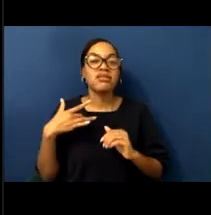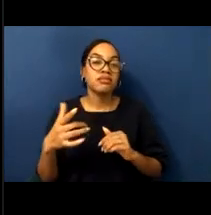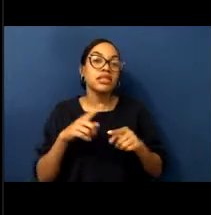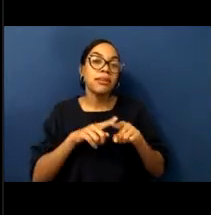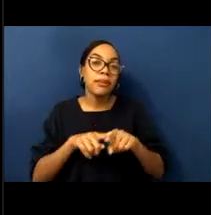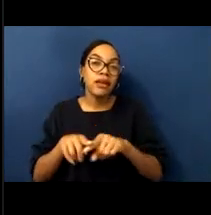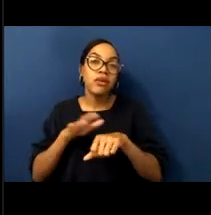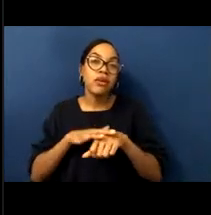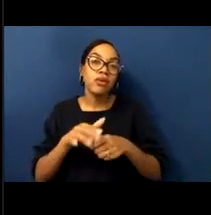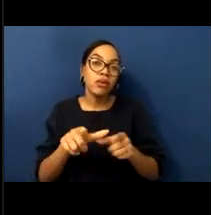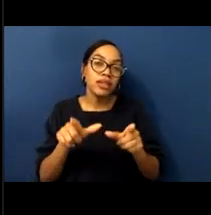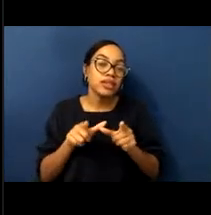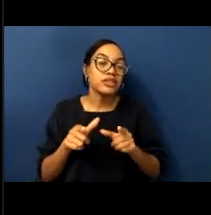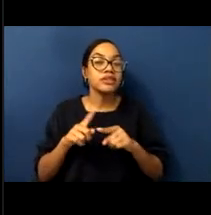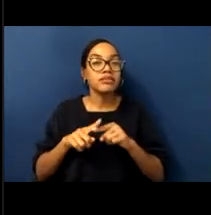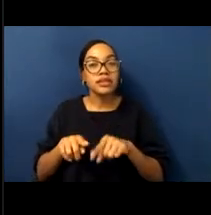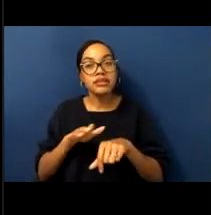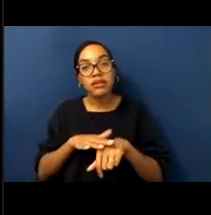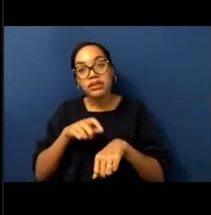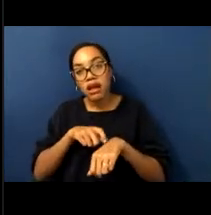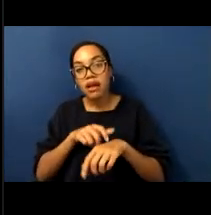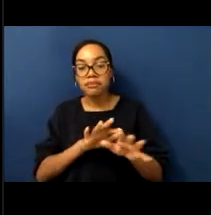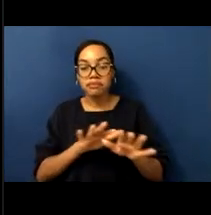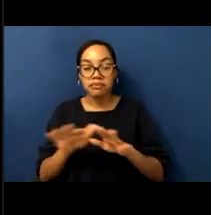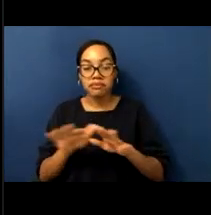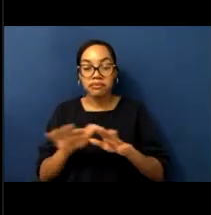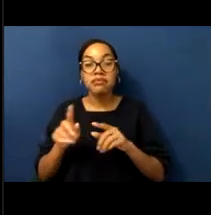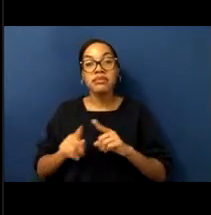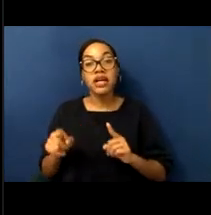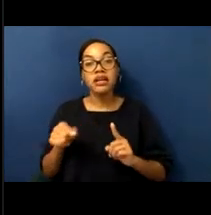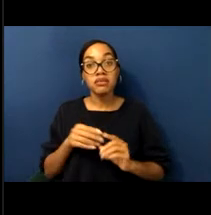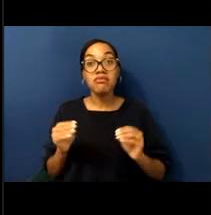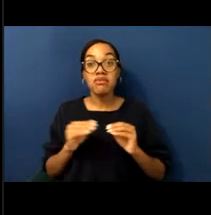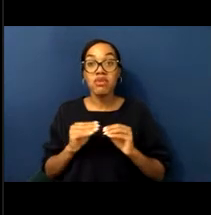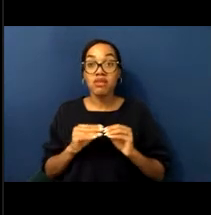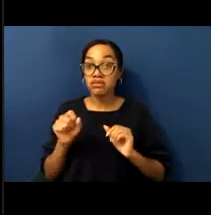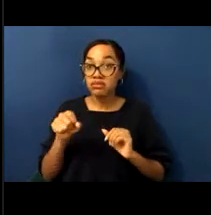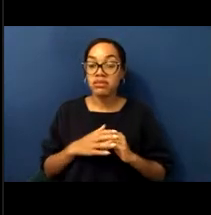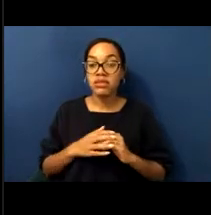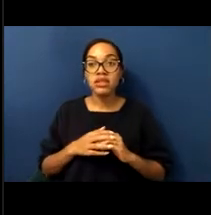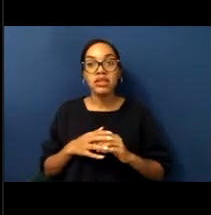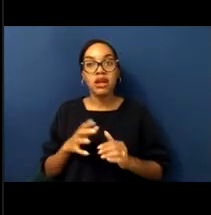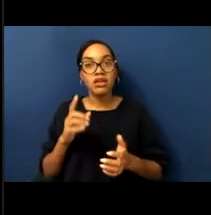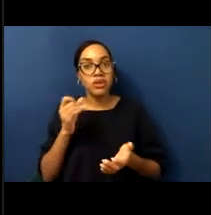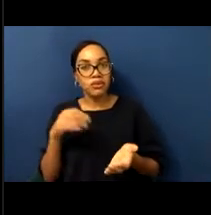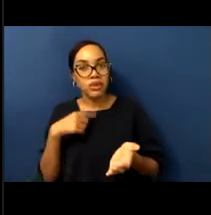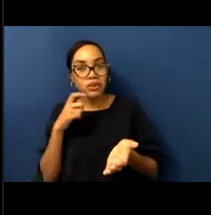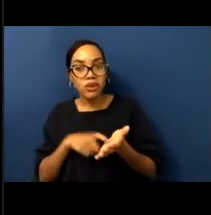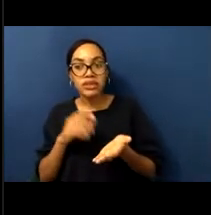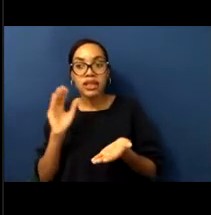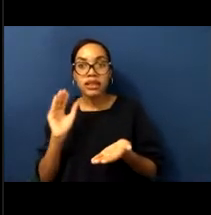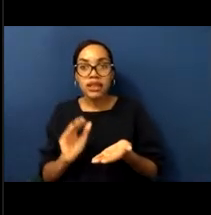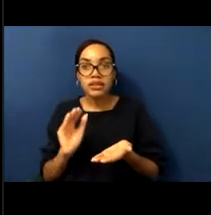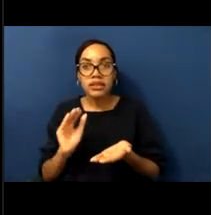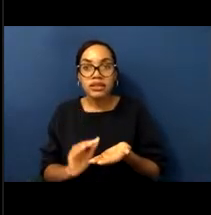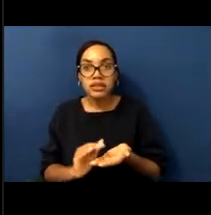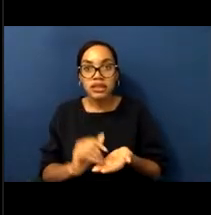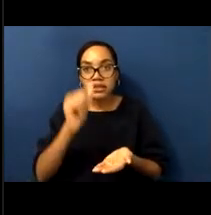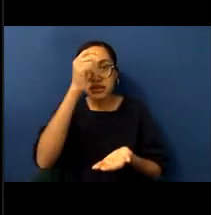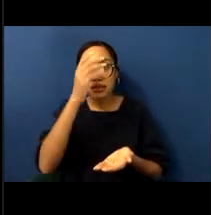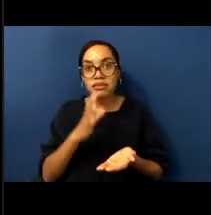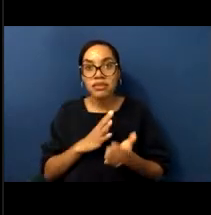I should have mentioned earlier, I don't want to get too much into it. That might be one way if we do find that less and less males are produced and also less and